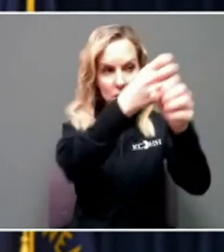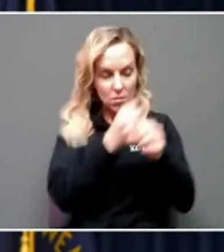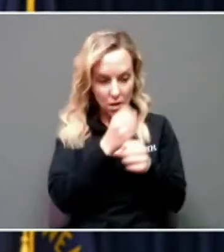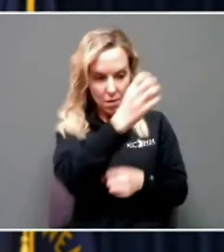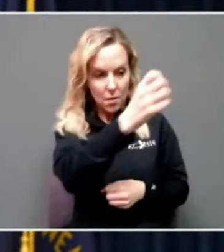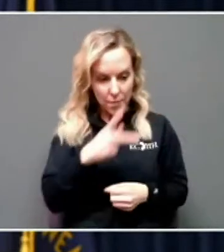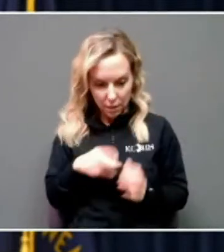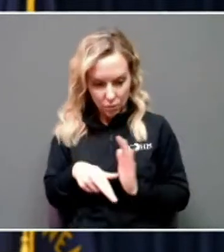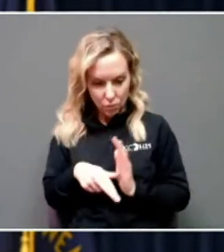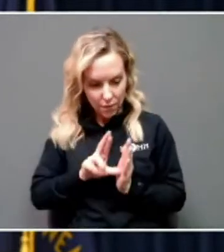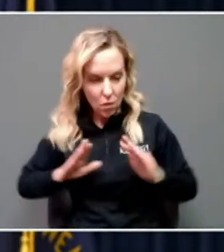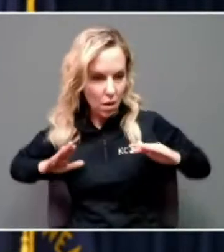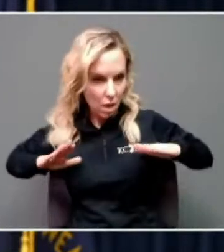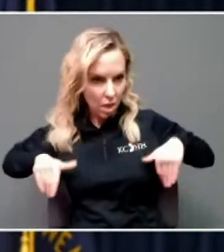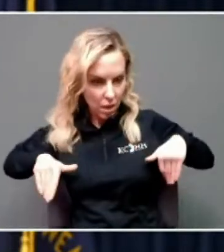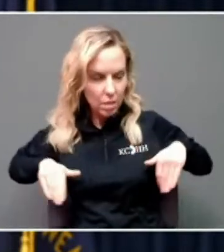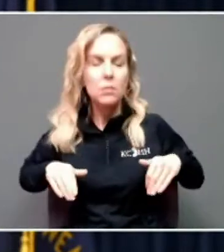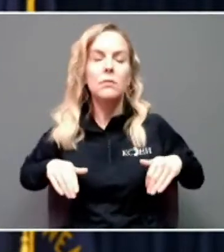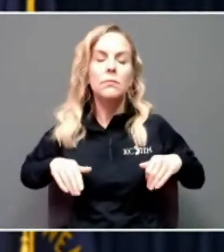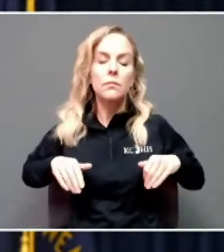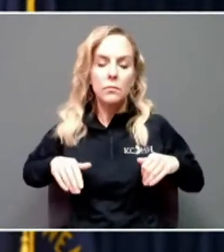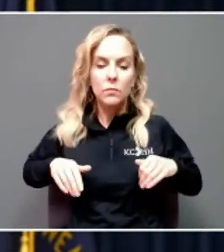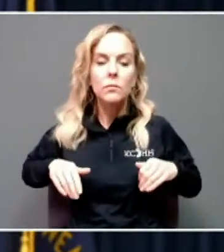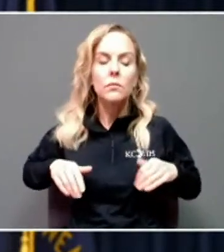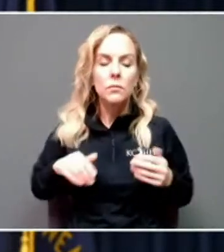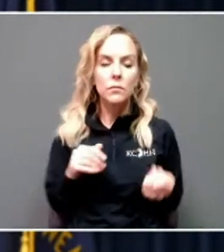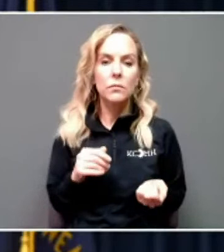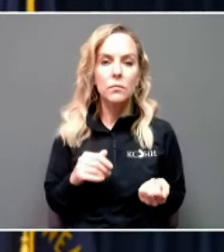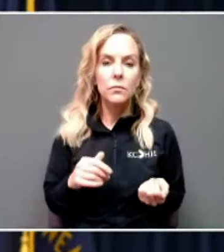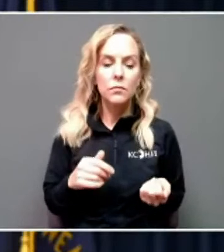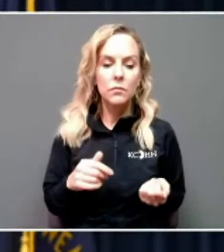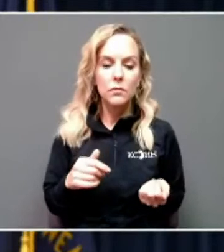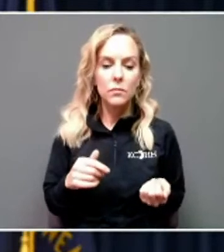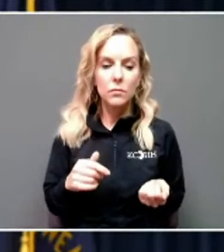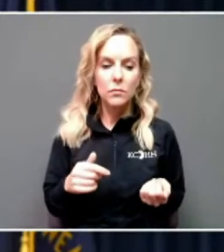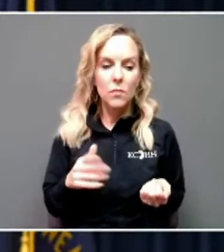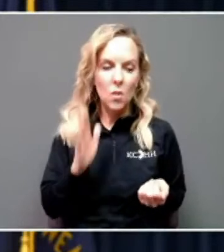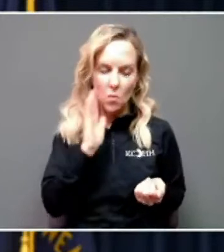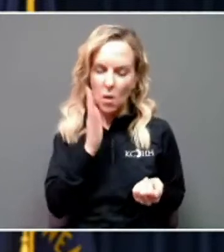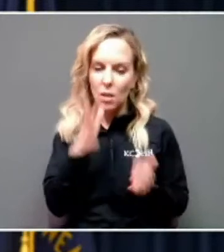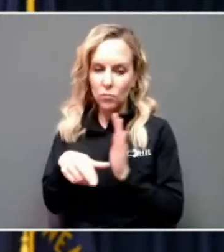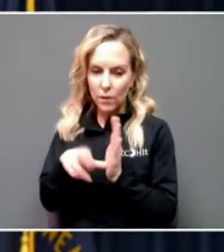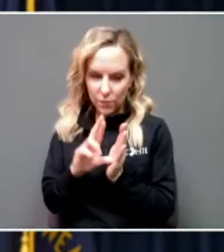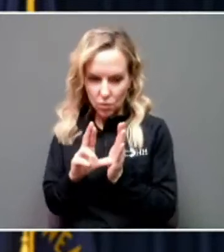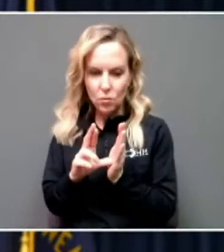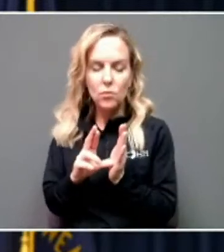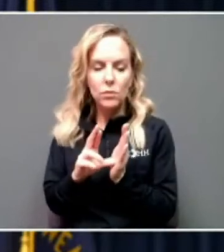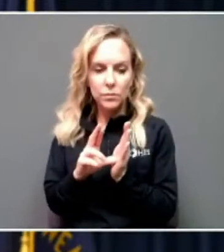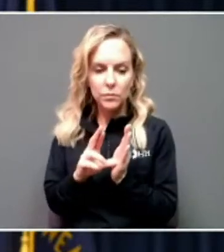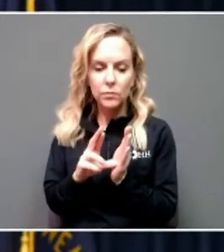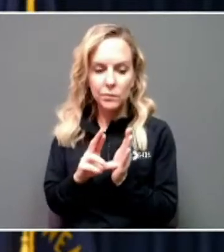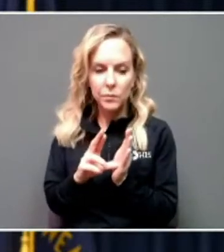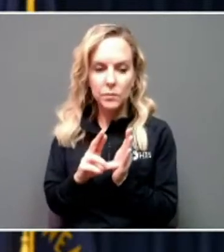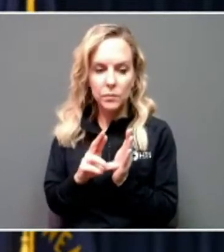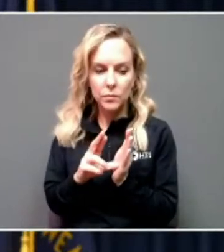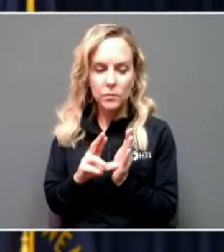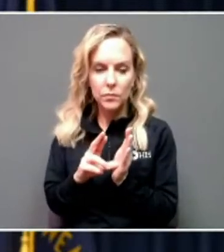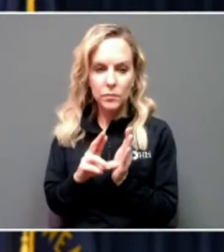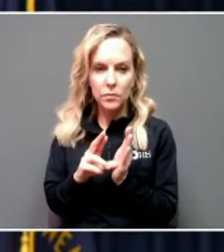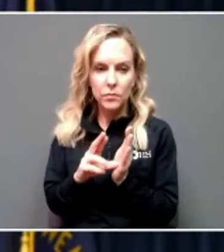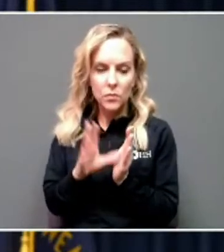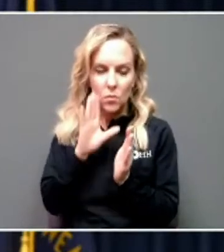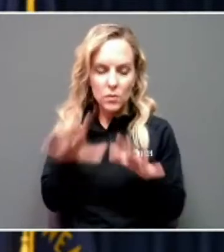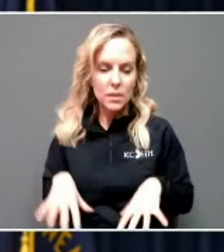review. So again, we're going to review it, and then we will take action.